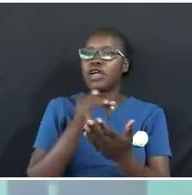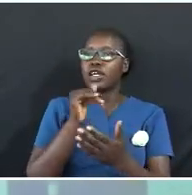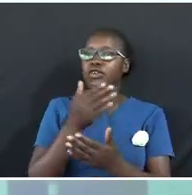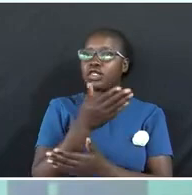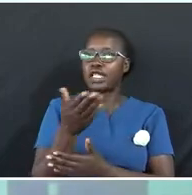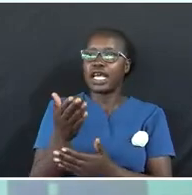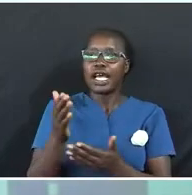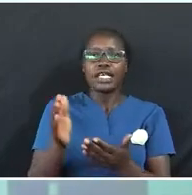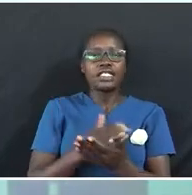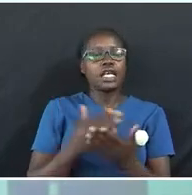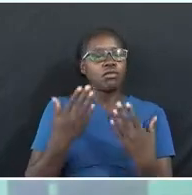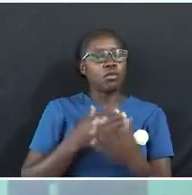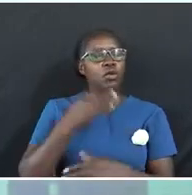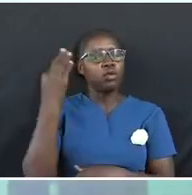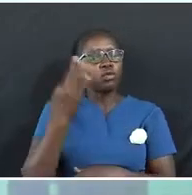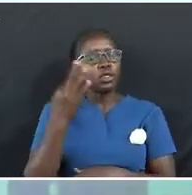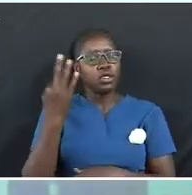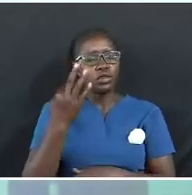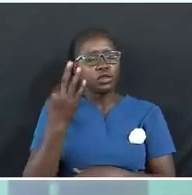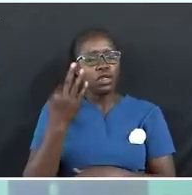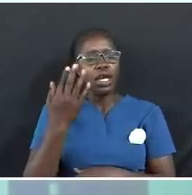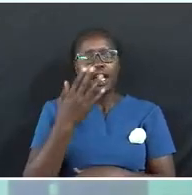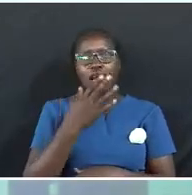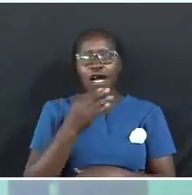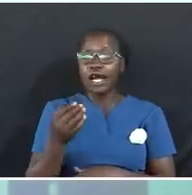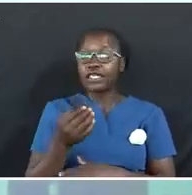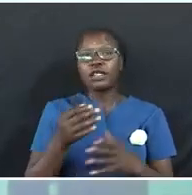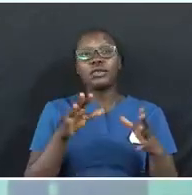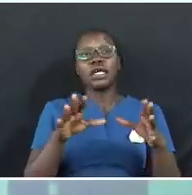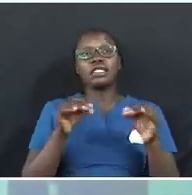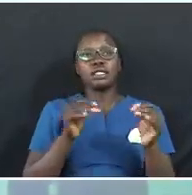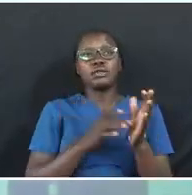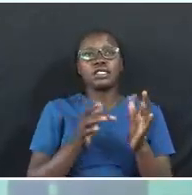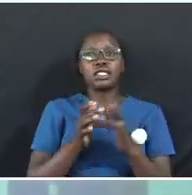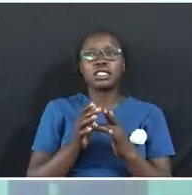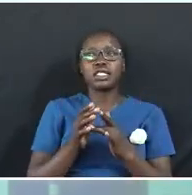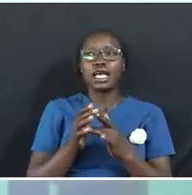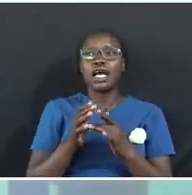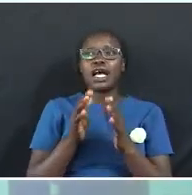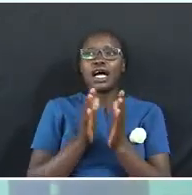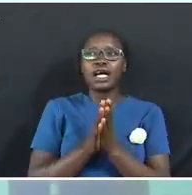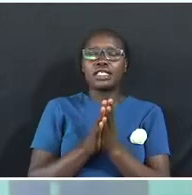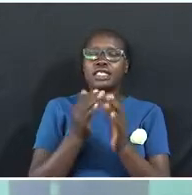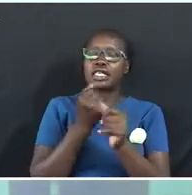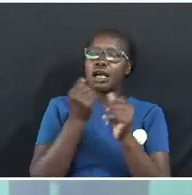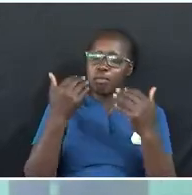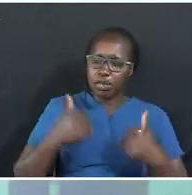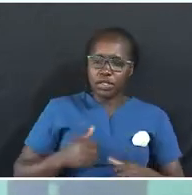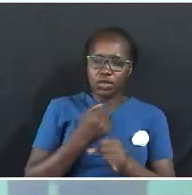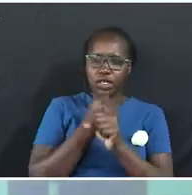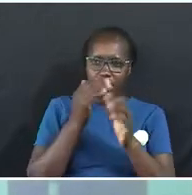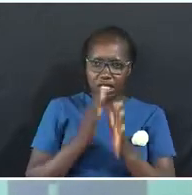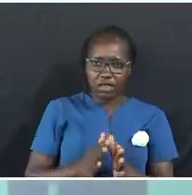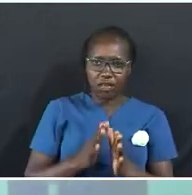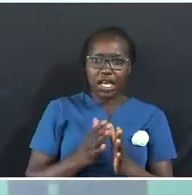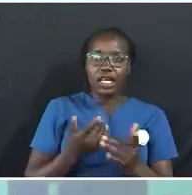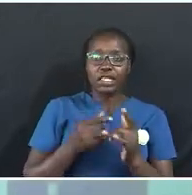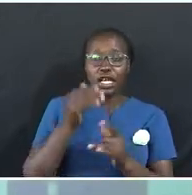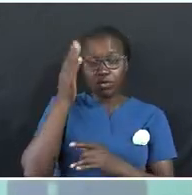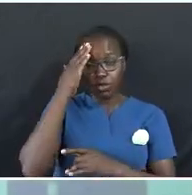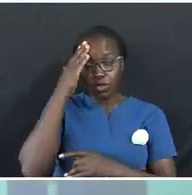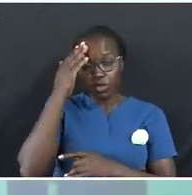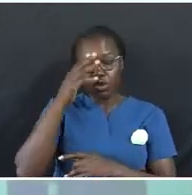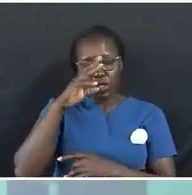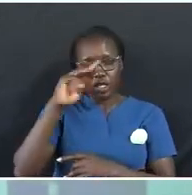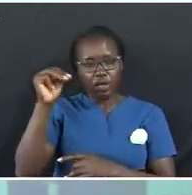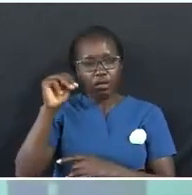whom shall be preached to the gospel and accept Jesus Christ as their personal Savior. And from that moment, they go